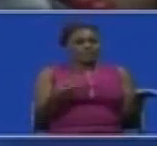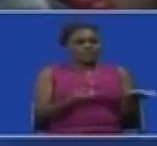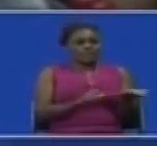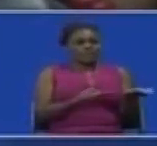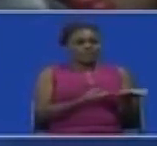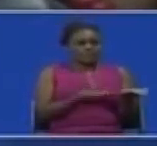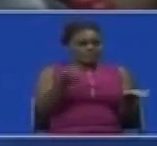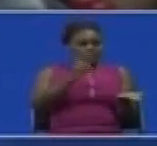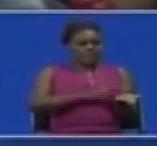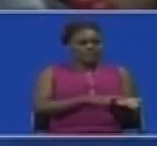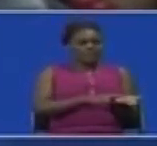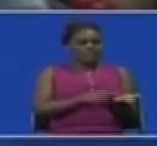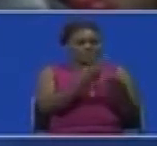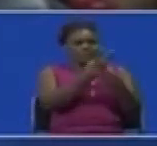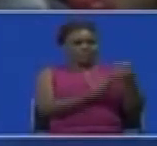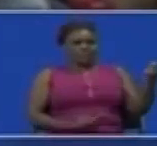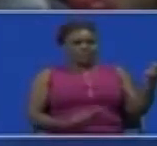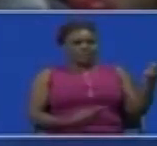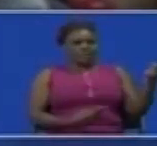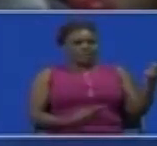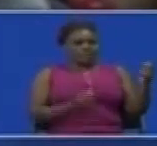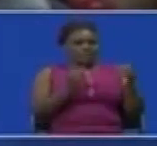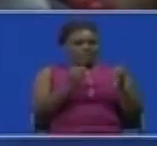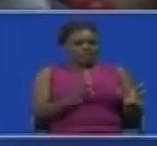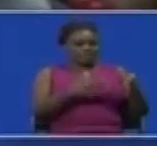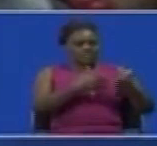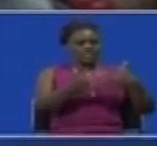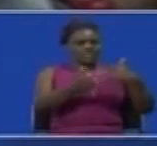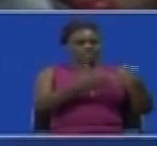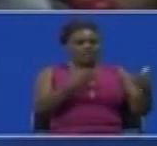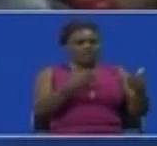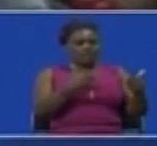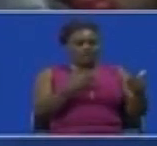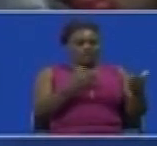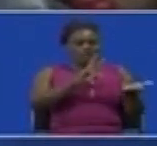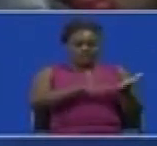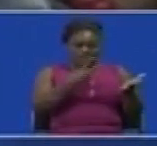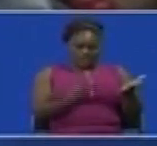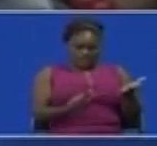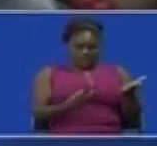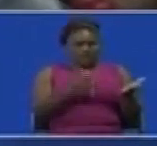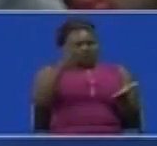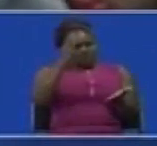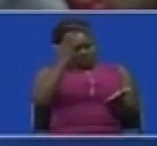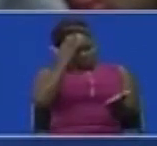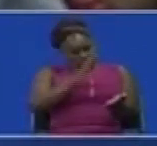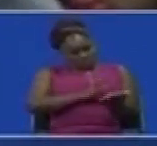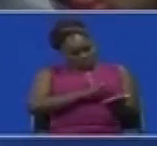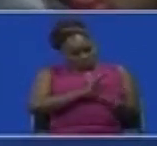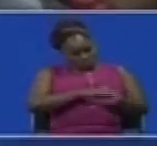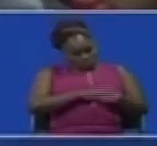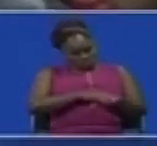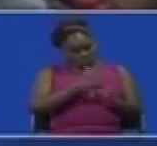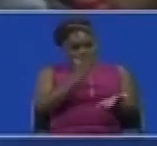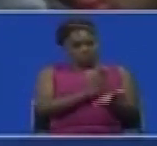voting registers in a case of signal failure, wasn't informed from the truth and the reality.